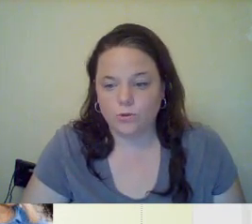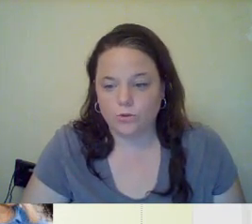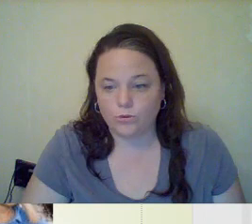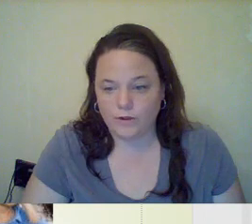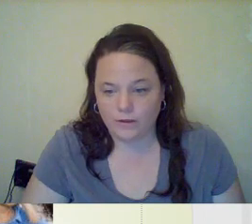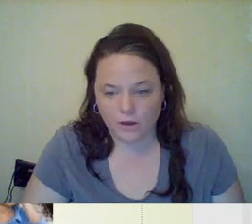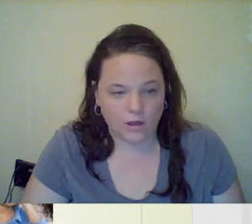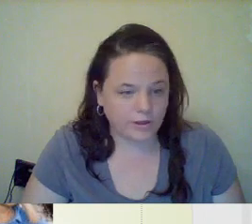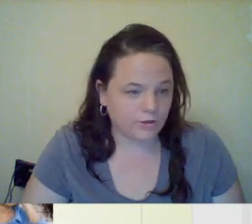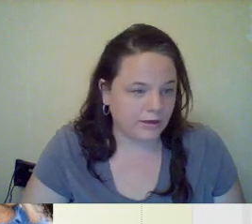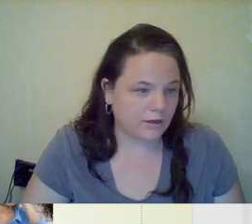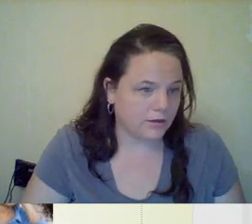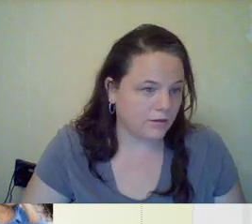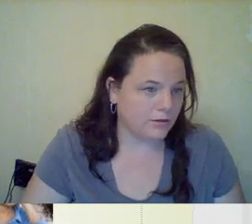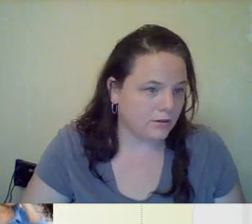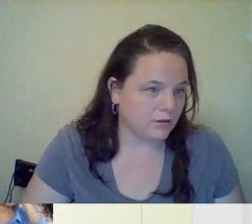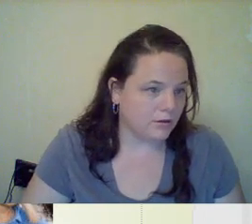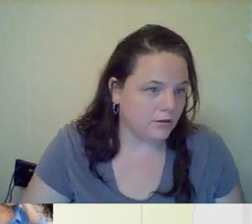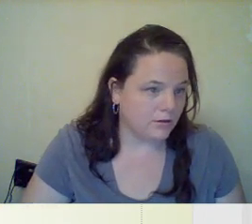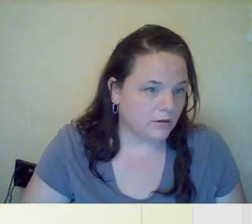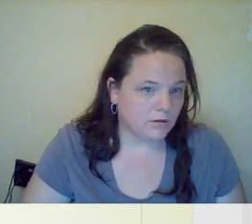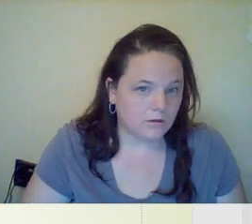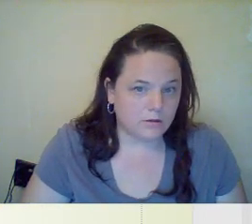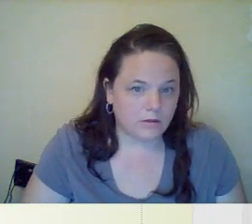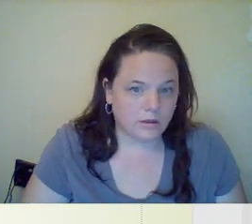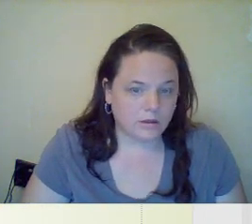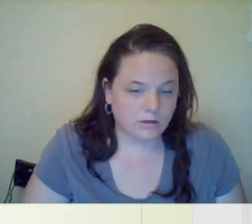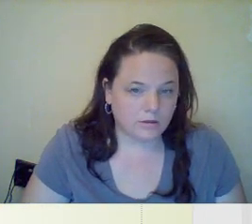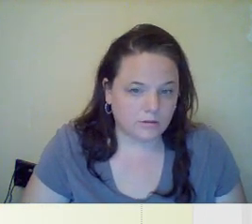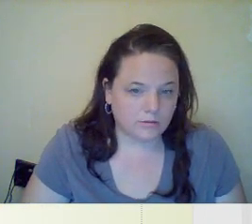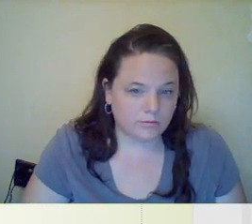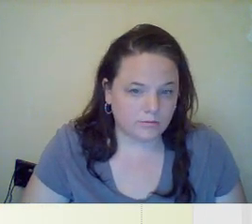high school, and then college right here.